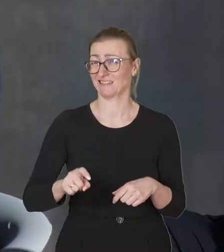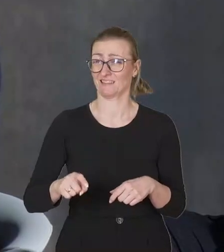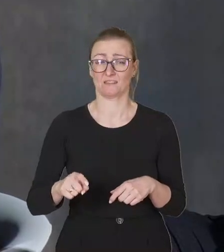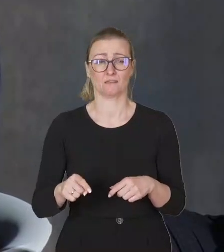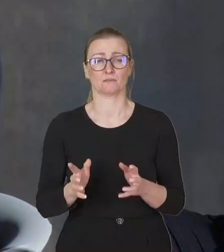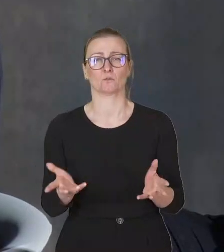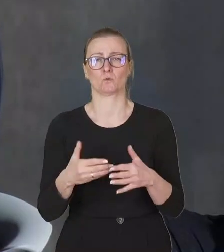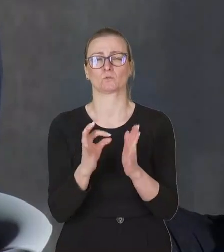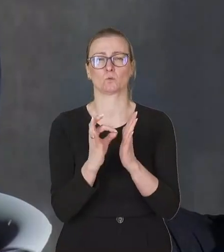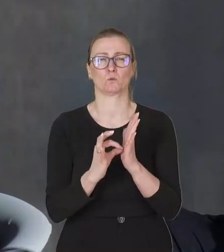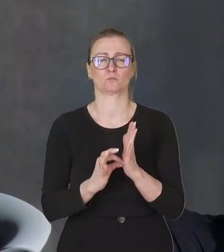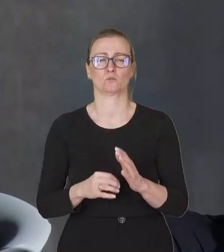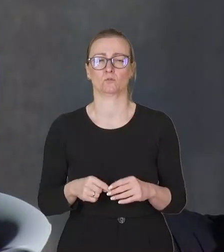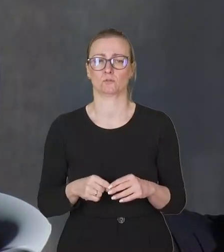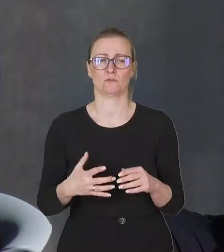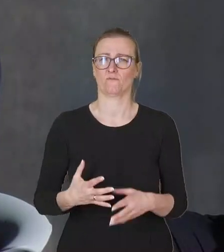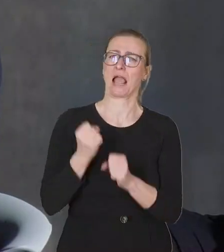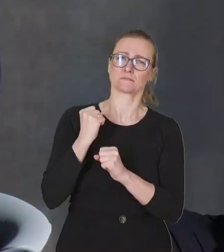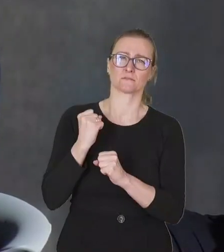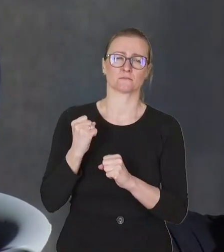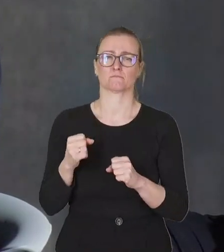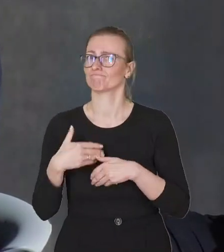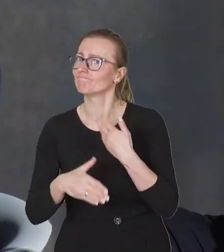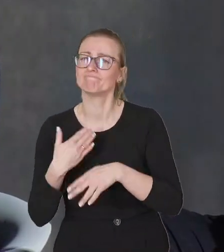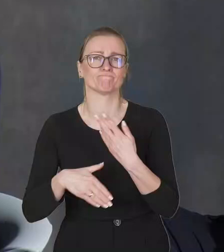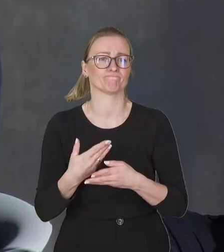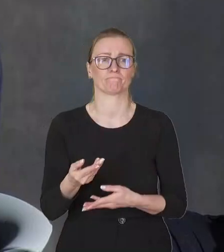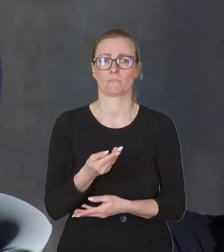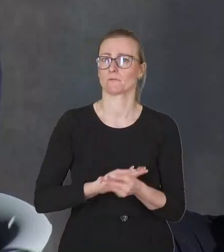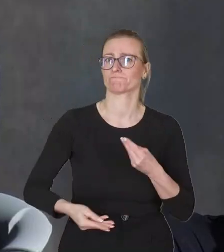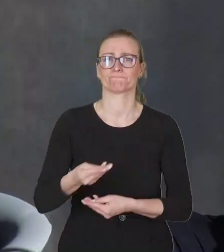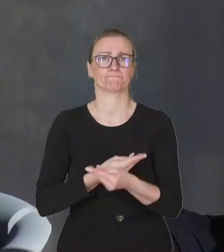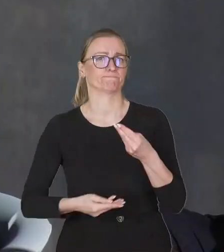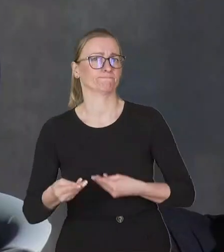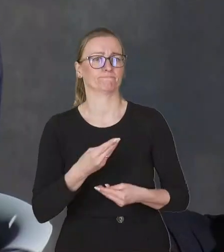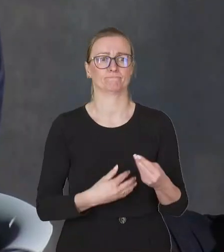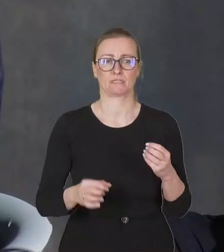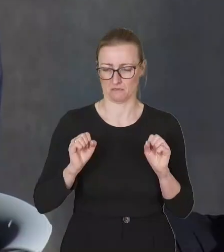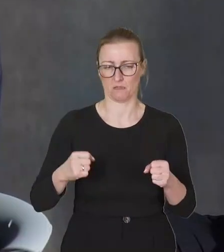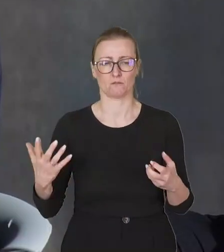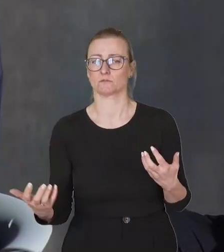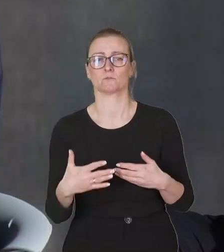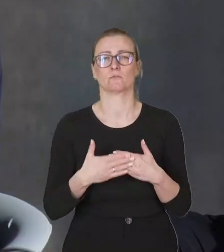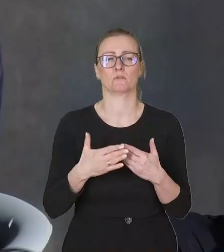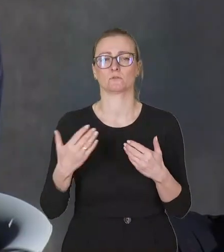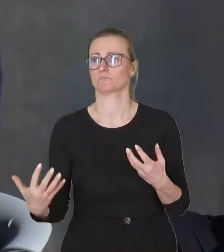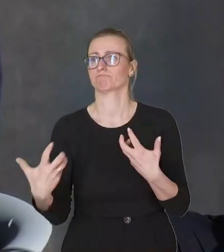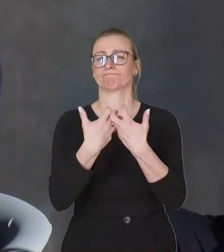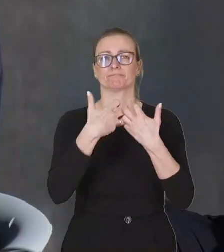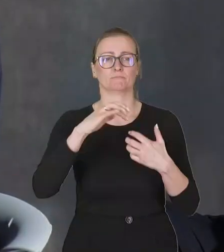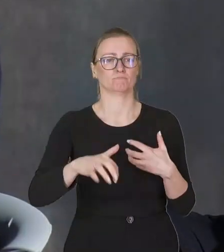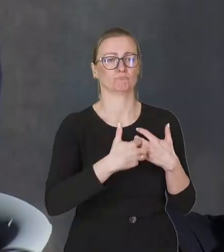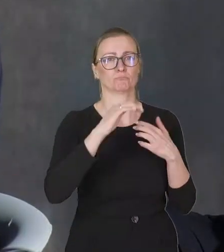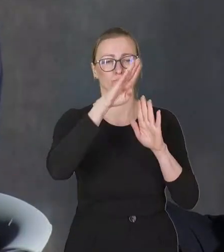central policies. I mean, Vigo is a beneficiary of the IPCI mechanism. IPCI stands for Important Projects of Common